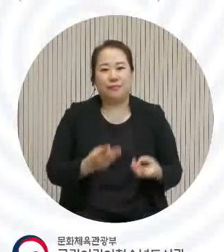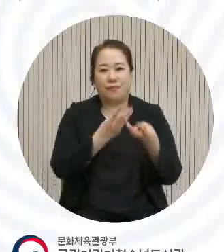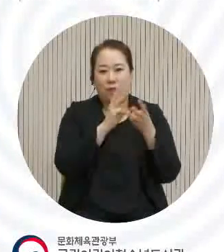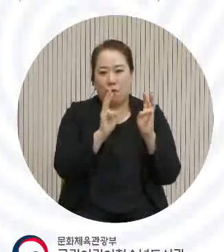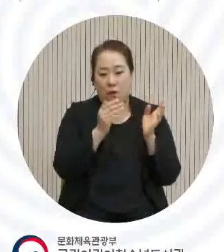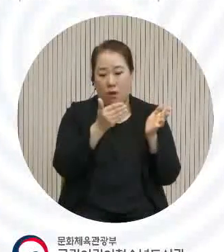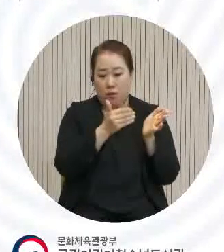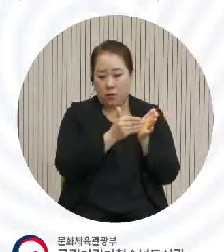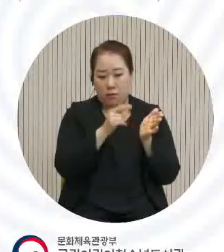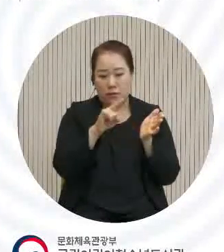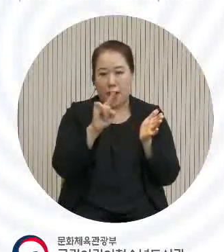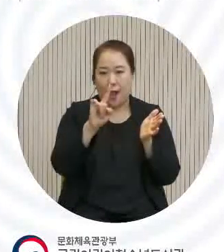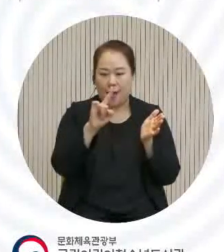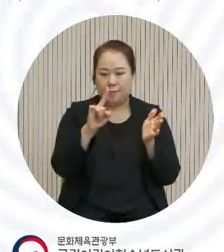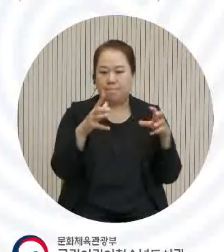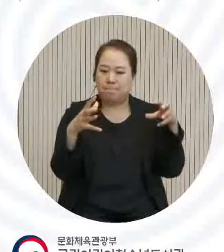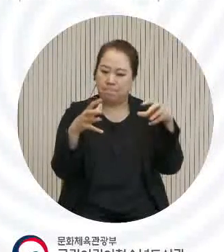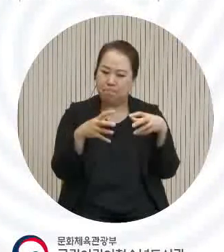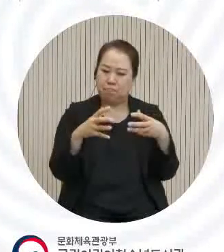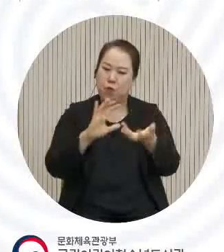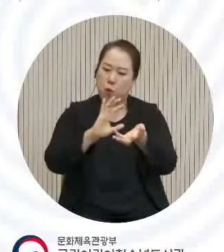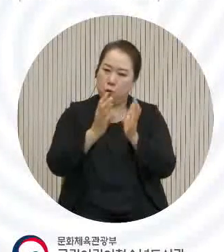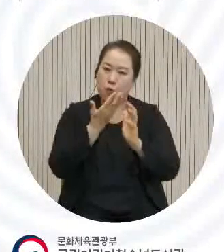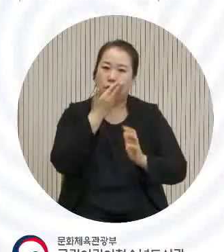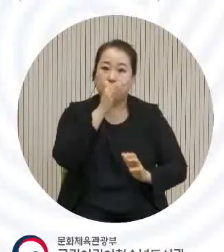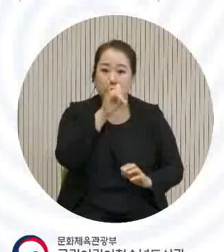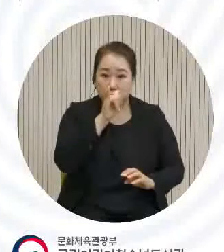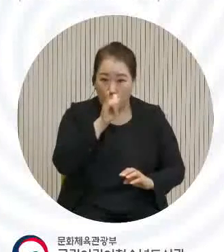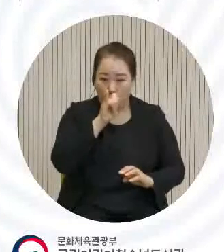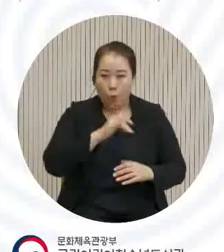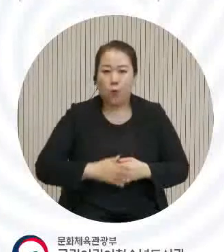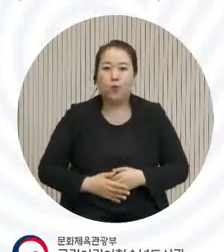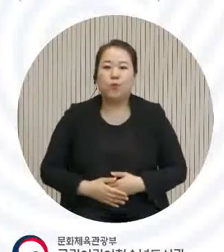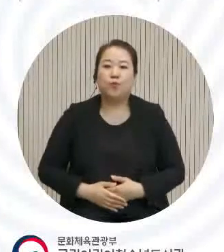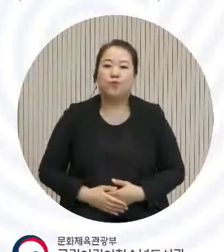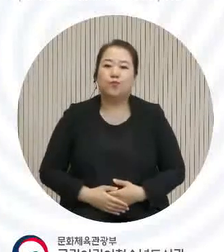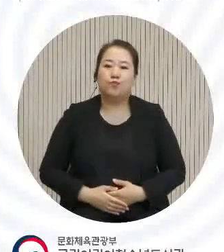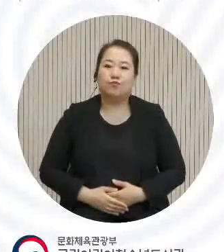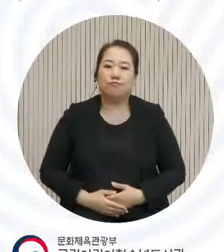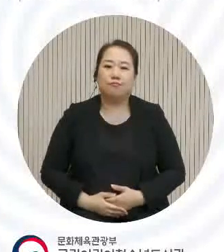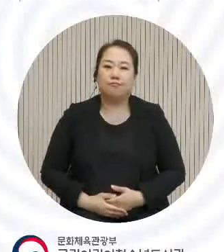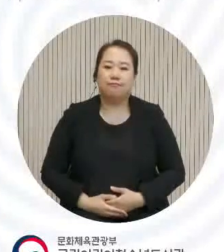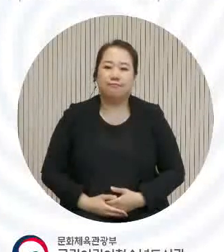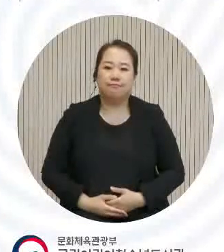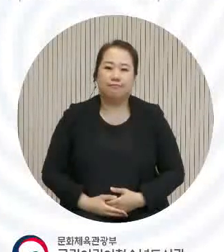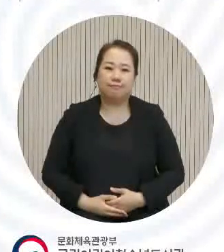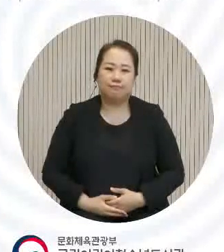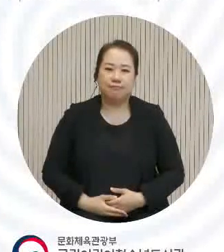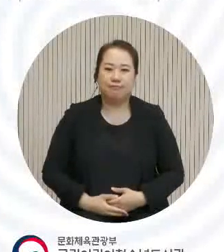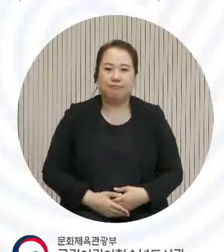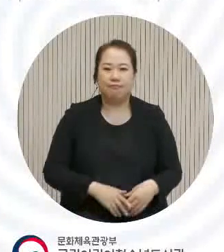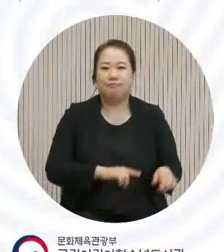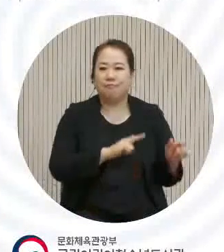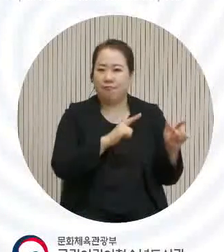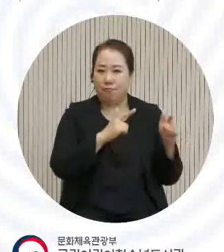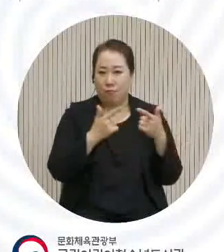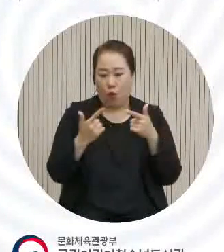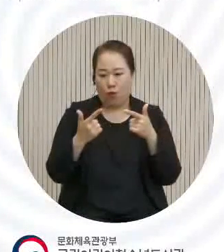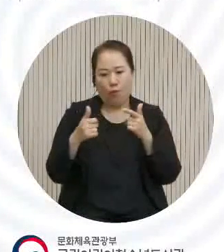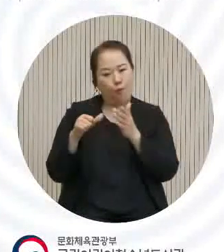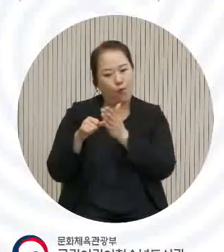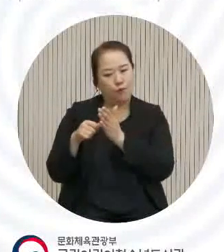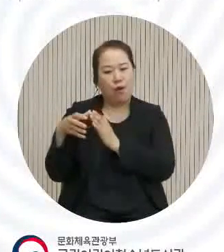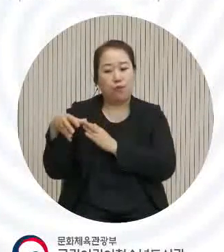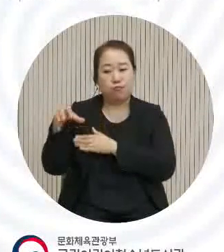to discuss about story and the pictures. They can be taken around the workspace also